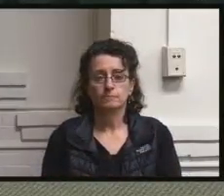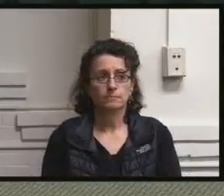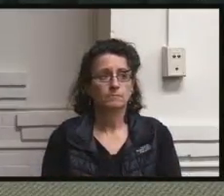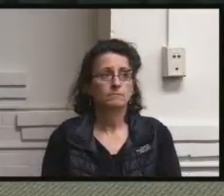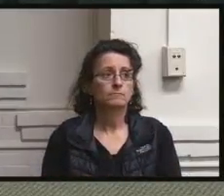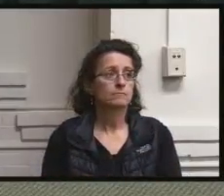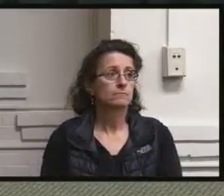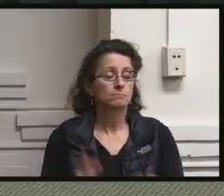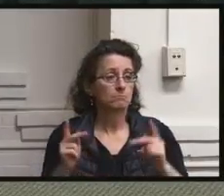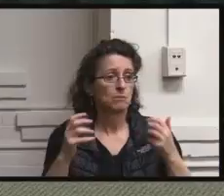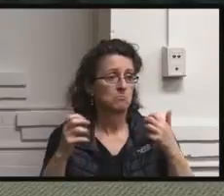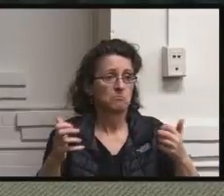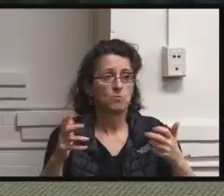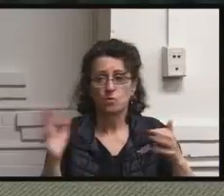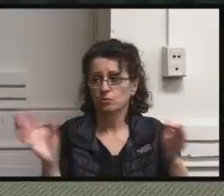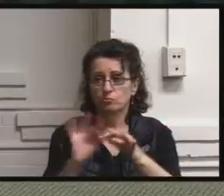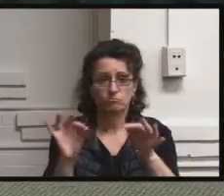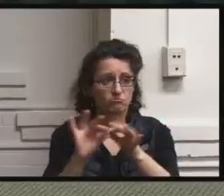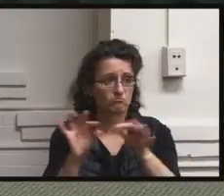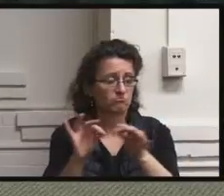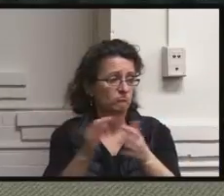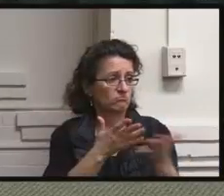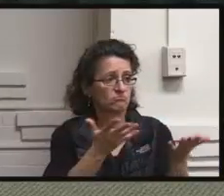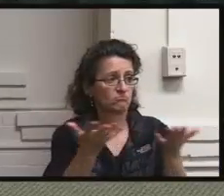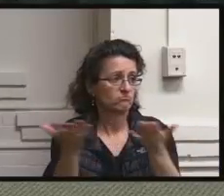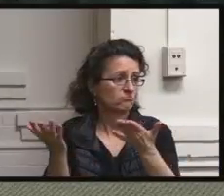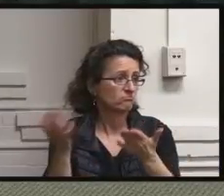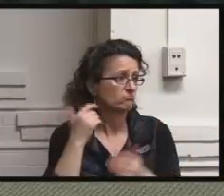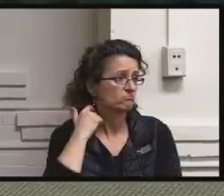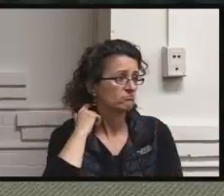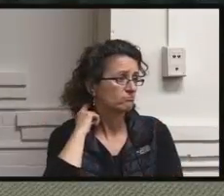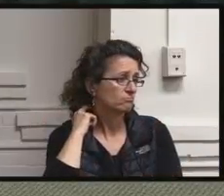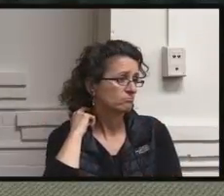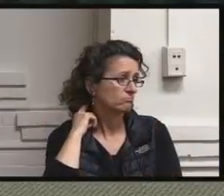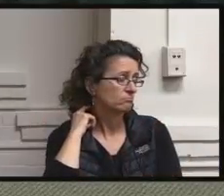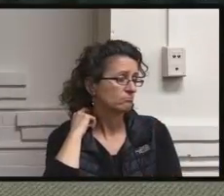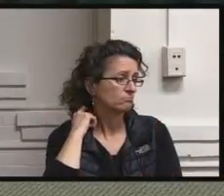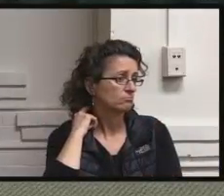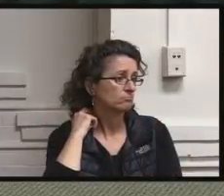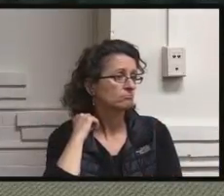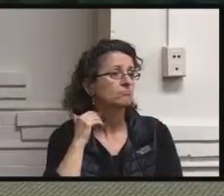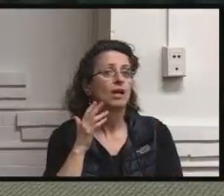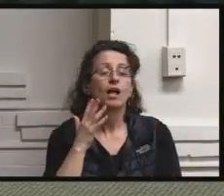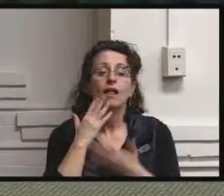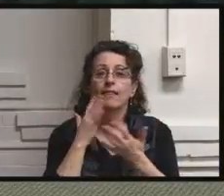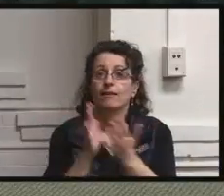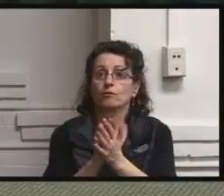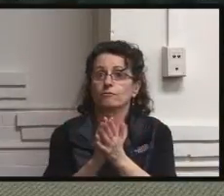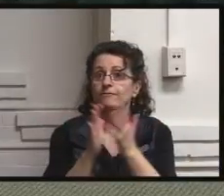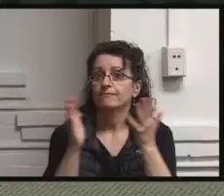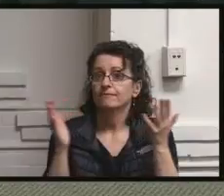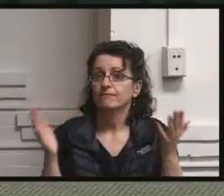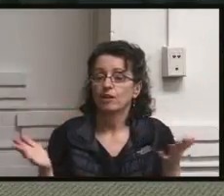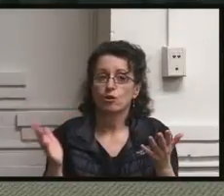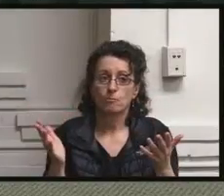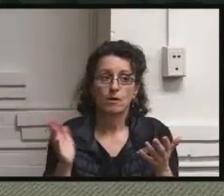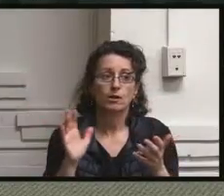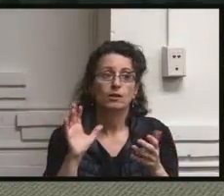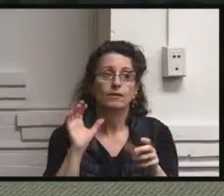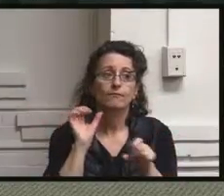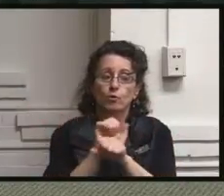anybody who's in attendance want to speak to this topic tonight? We thank you very much for working with us